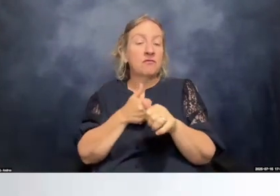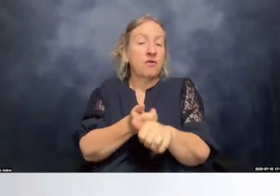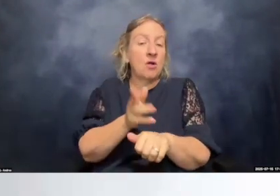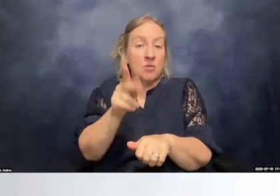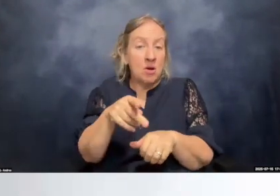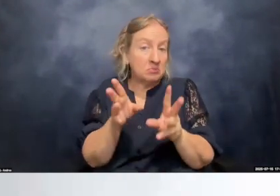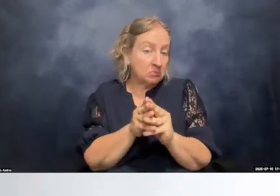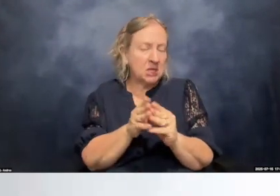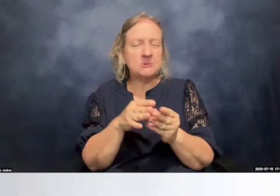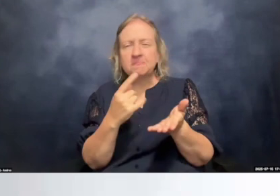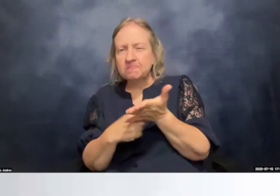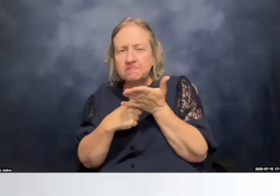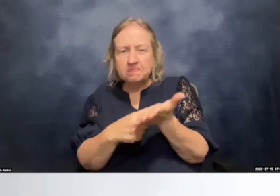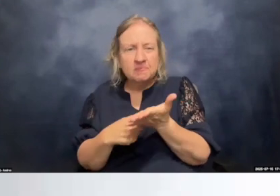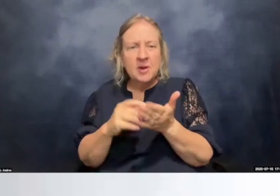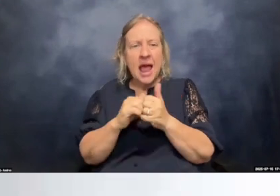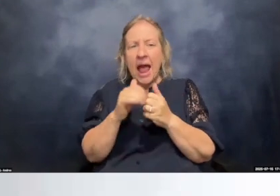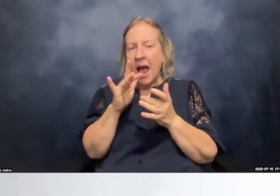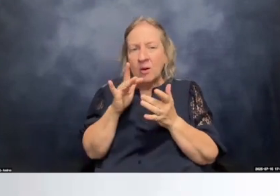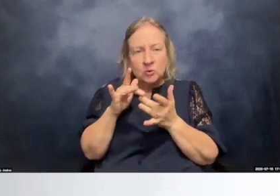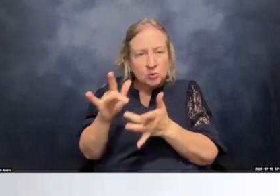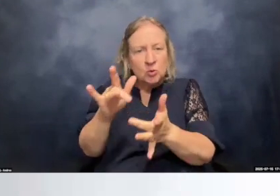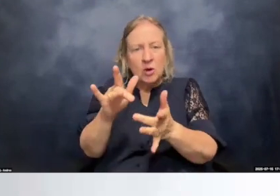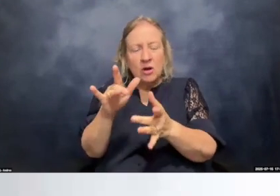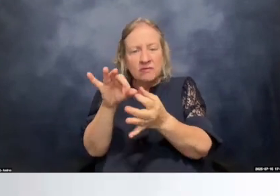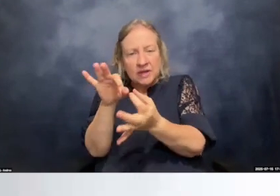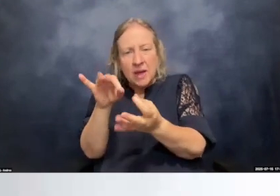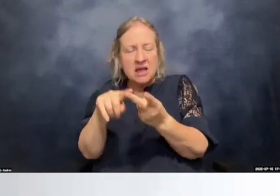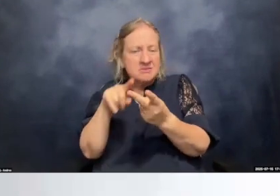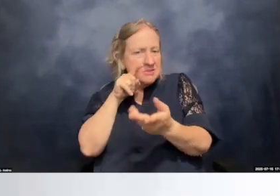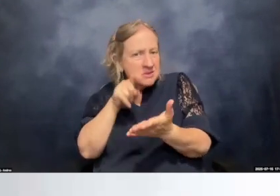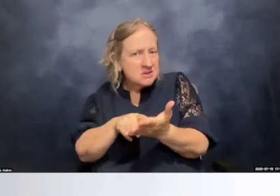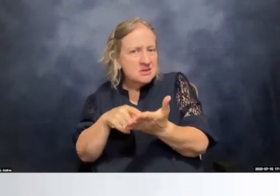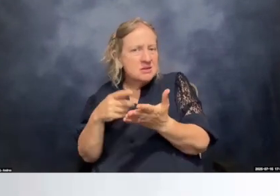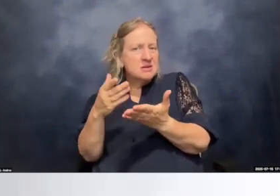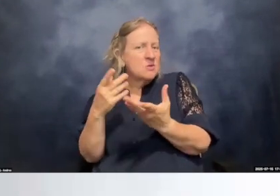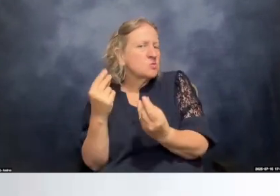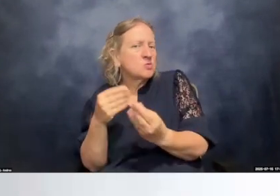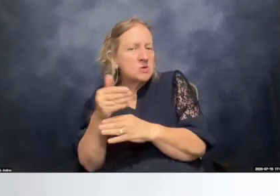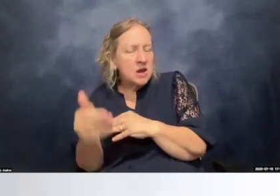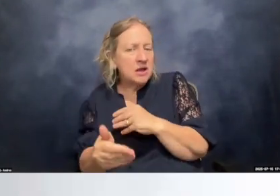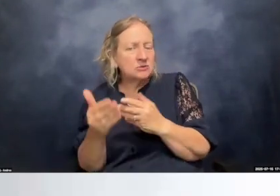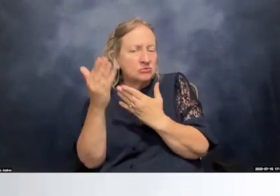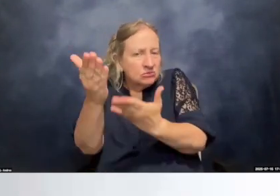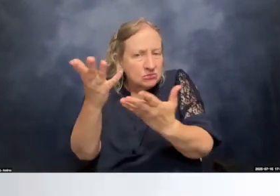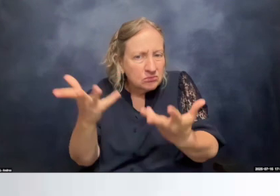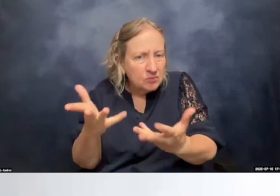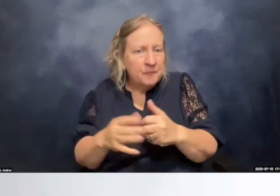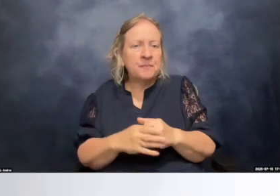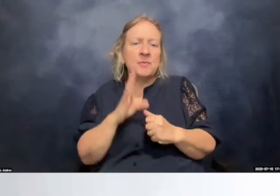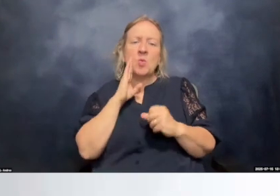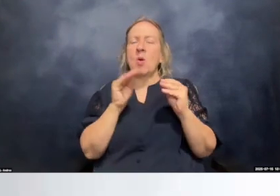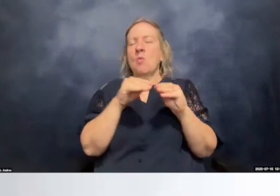we'll use tour feedback and identify next steps and recommendations. We'll also be posting a more